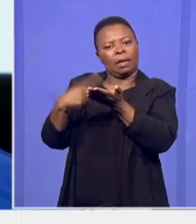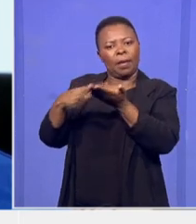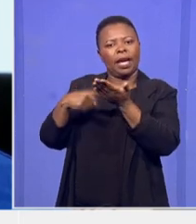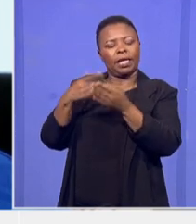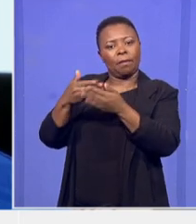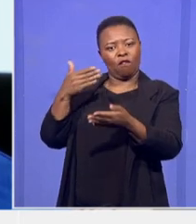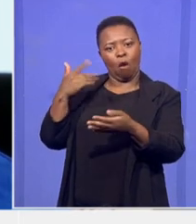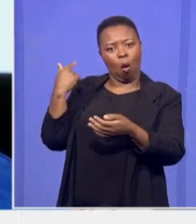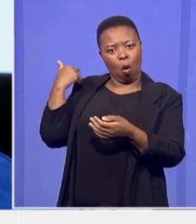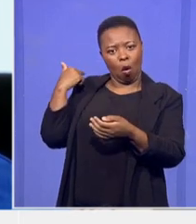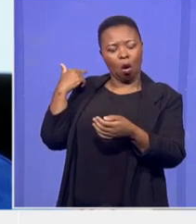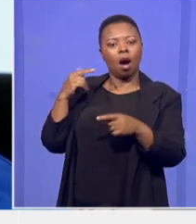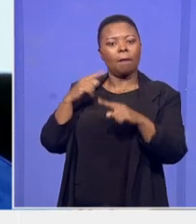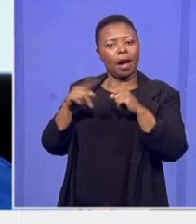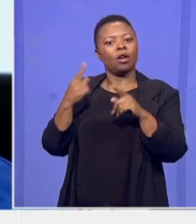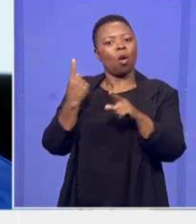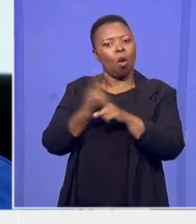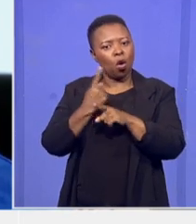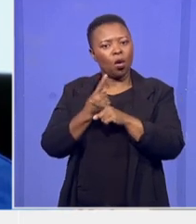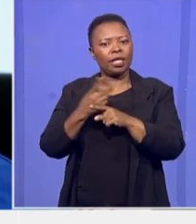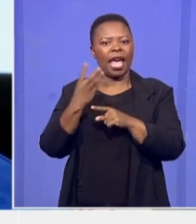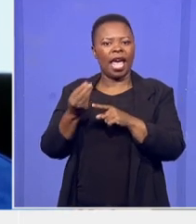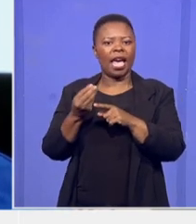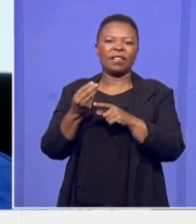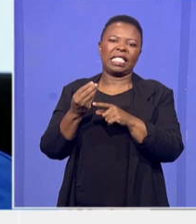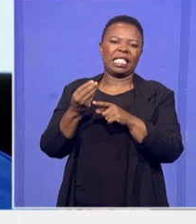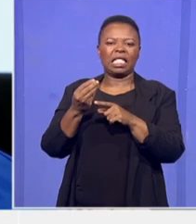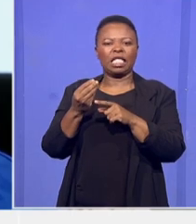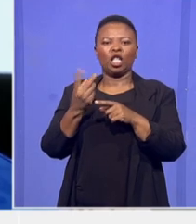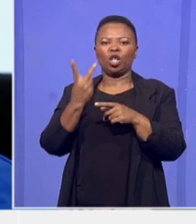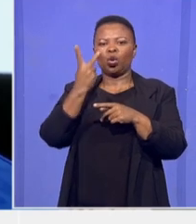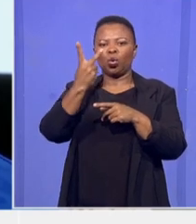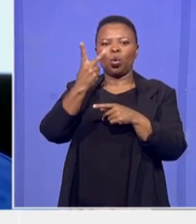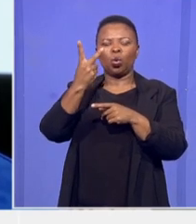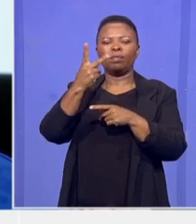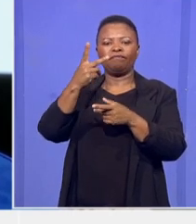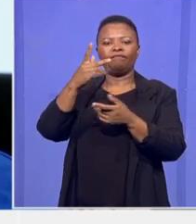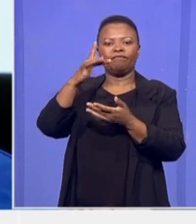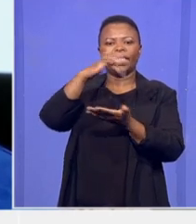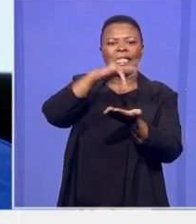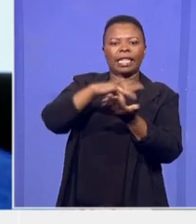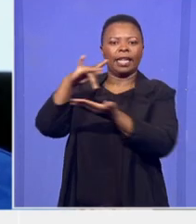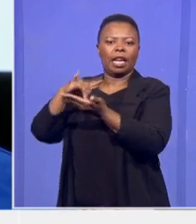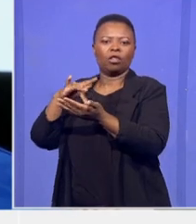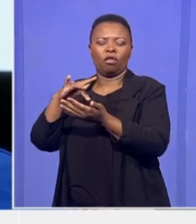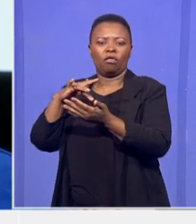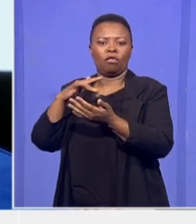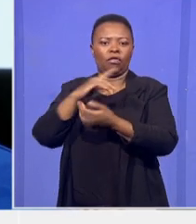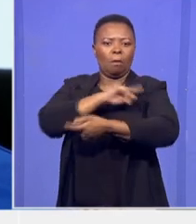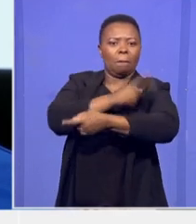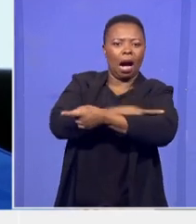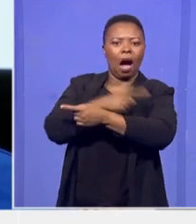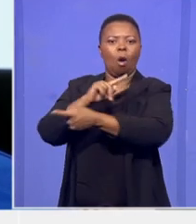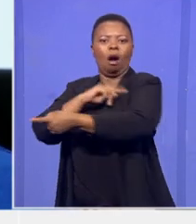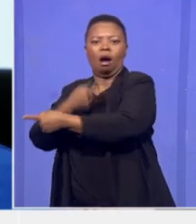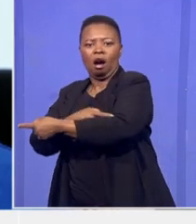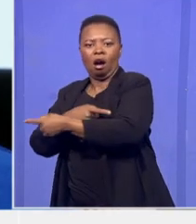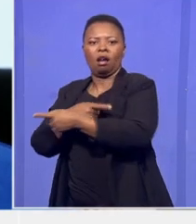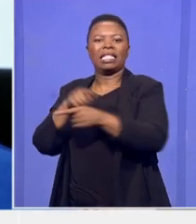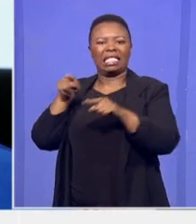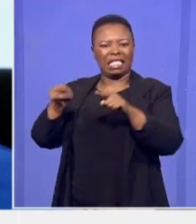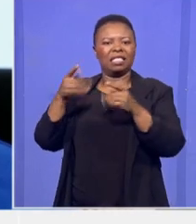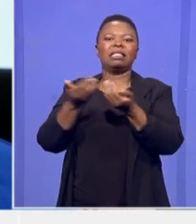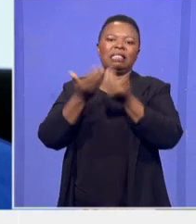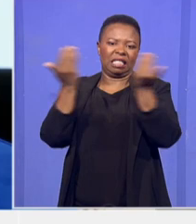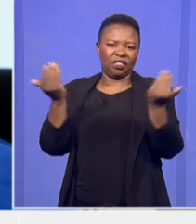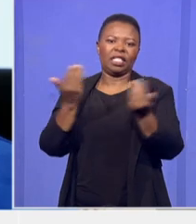that there's always this danger of creating two centres of power, which can lead to divisions within the party. So I think those